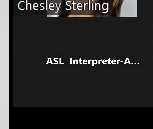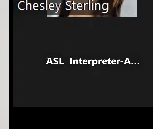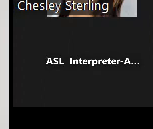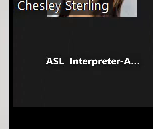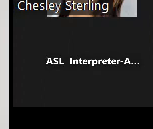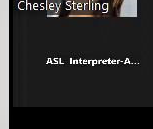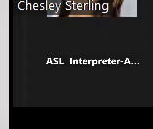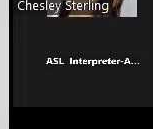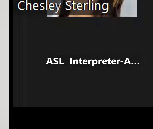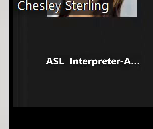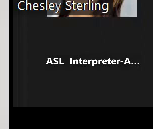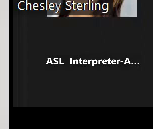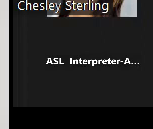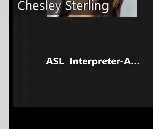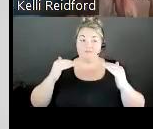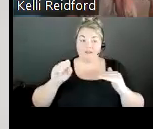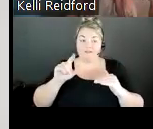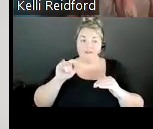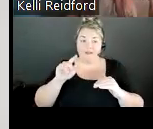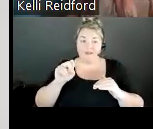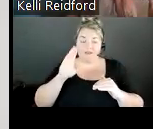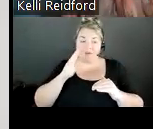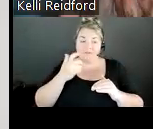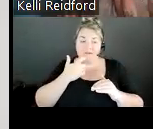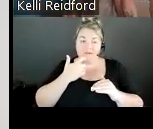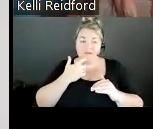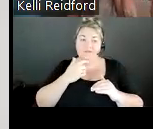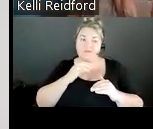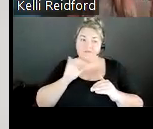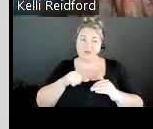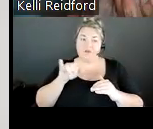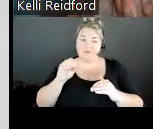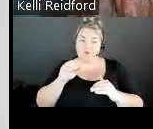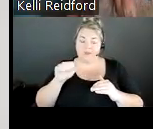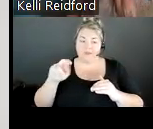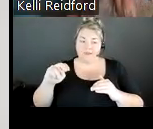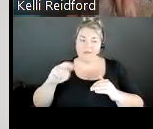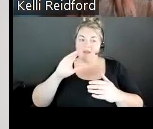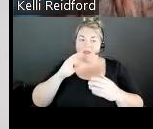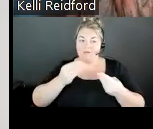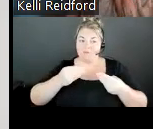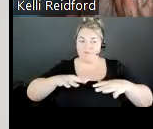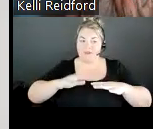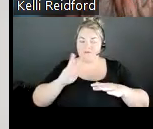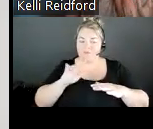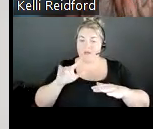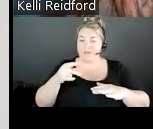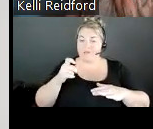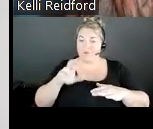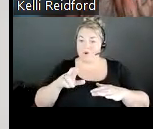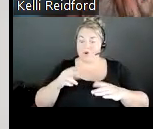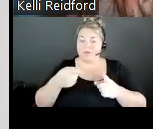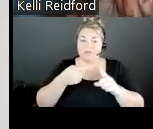Okay, so these next slides, I want to say are Joanne's. They are property of Well Power. They have come